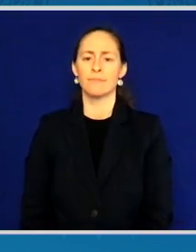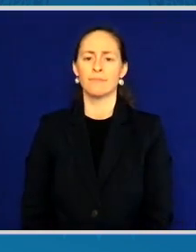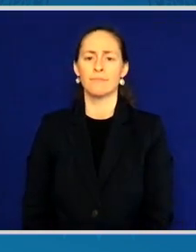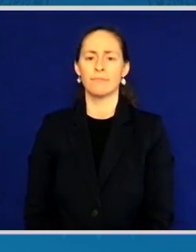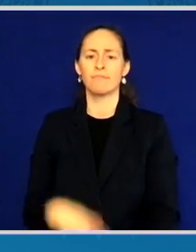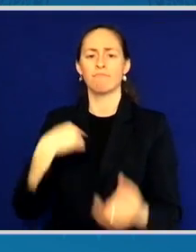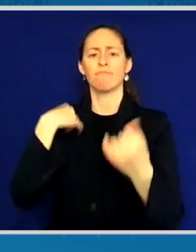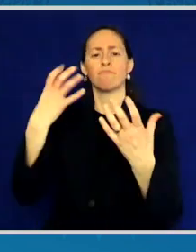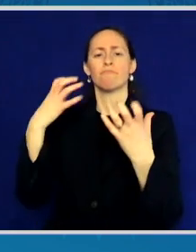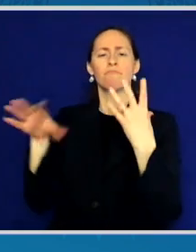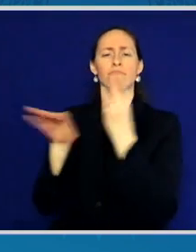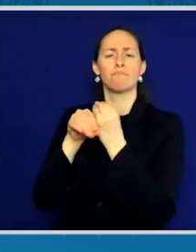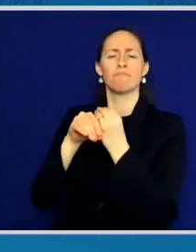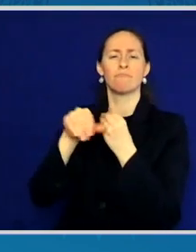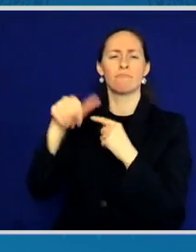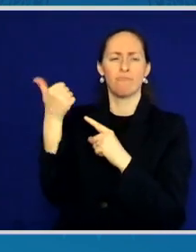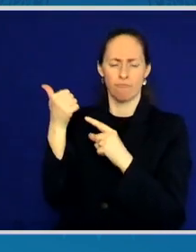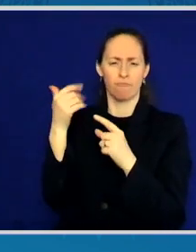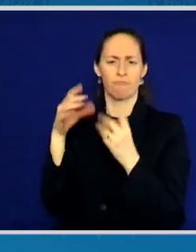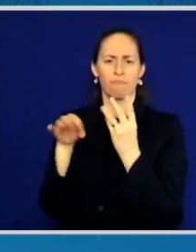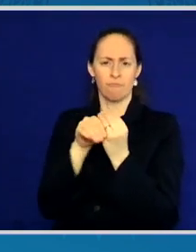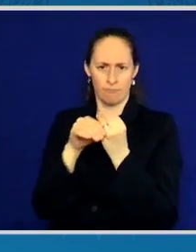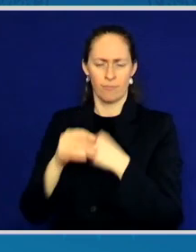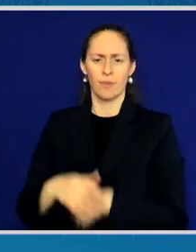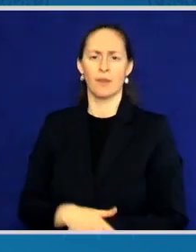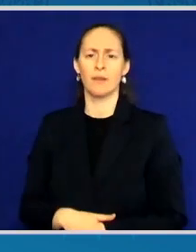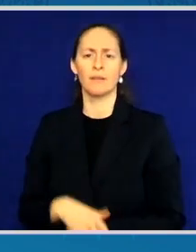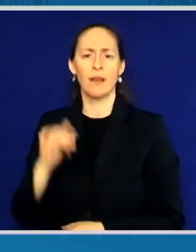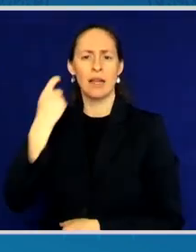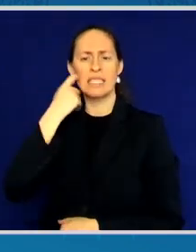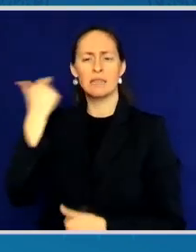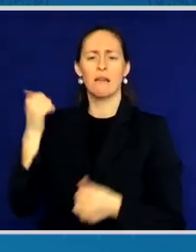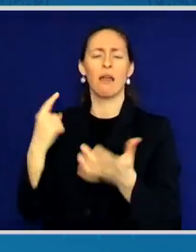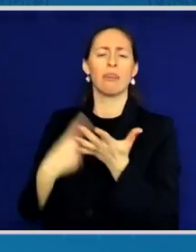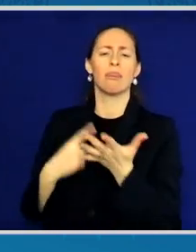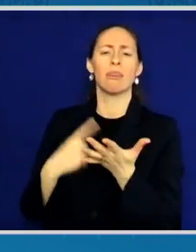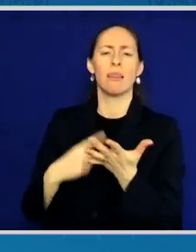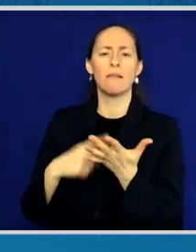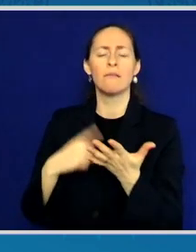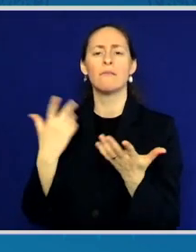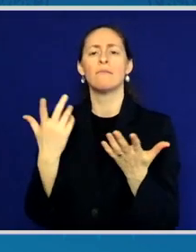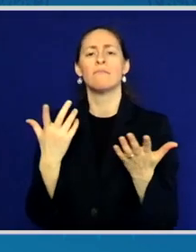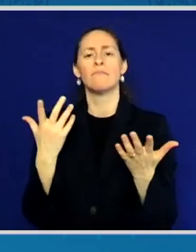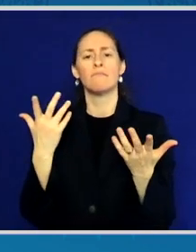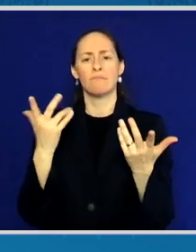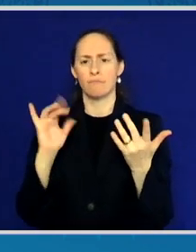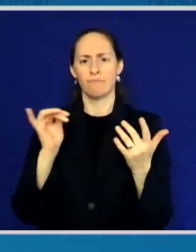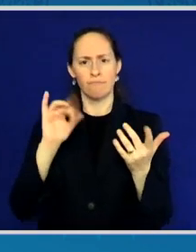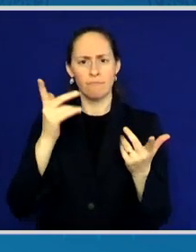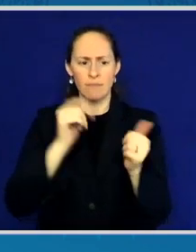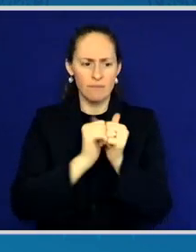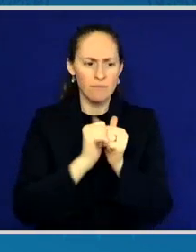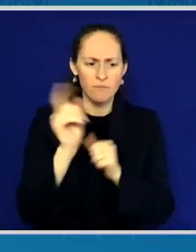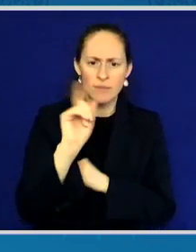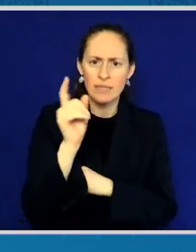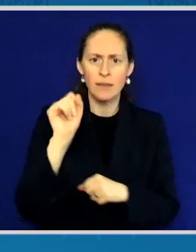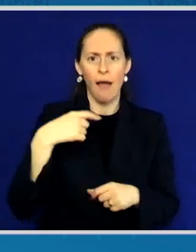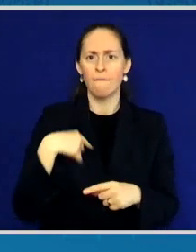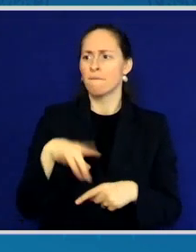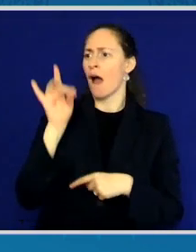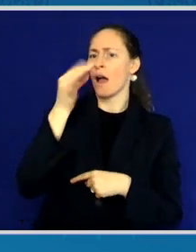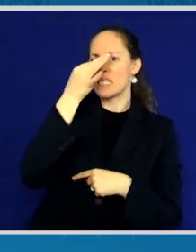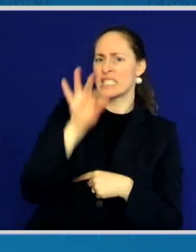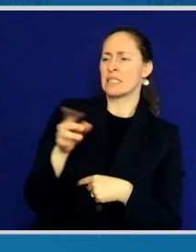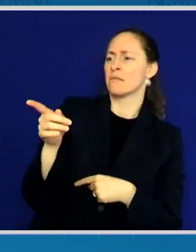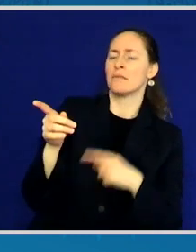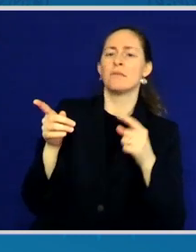this, about the locating transit stops as close to housing accessibility transit stops. And